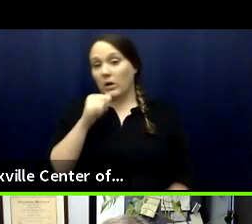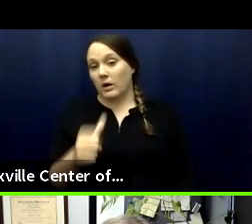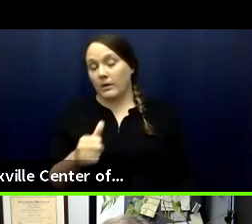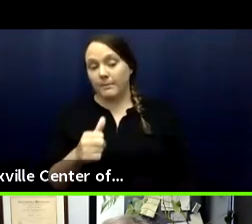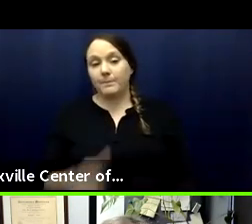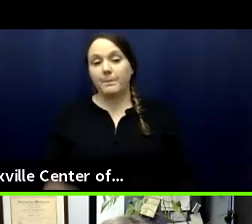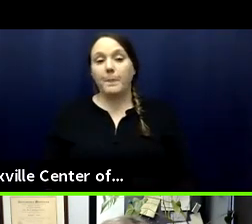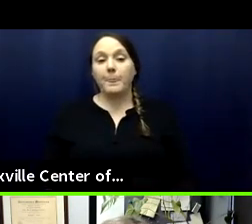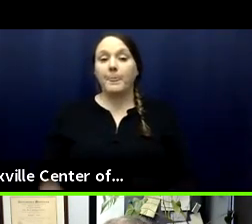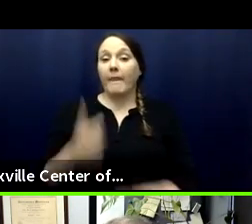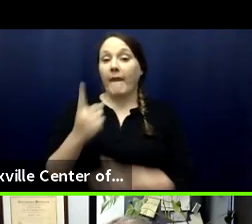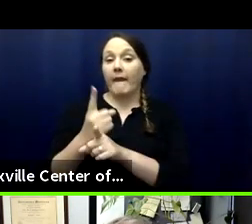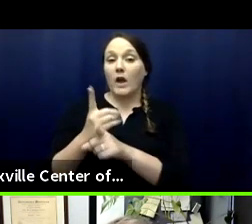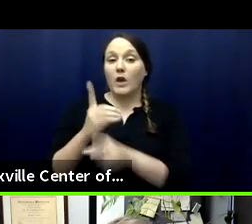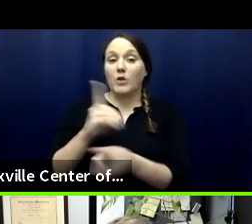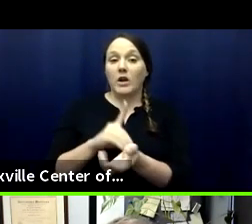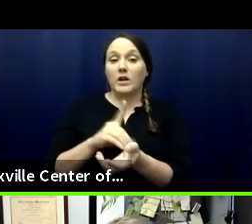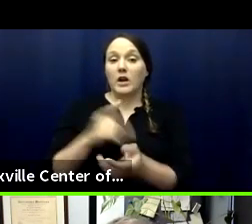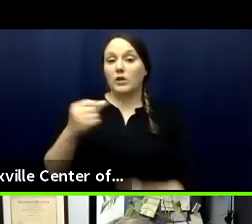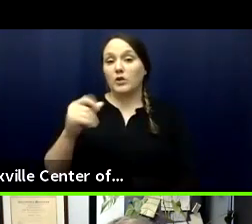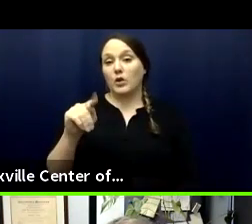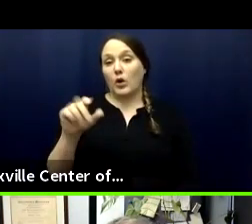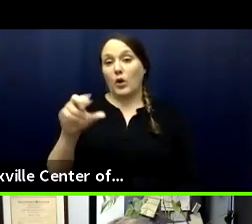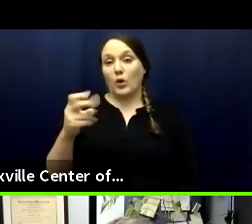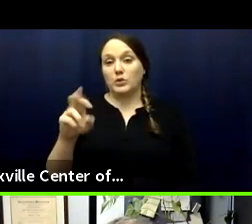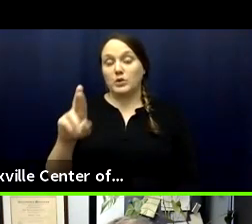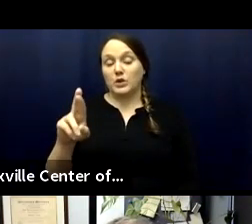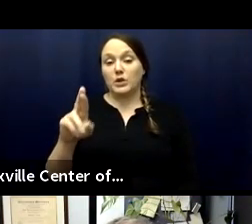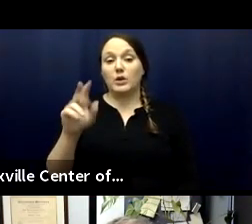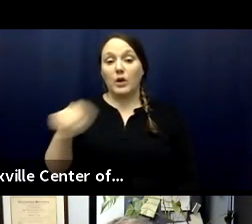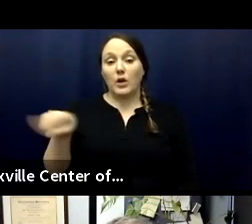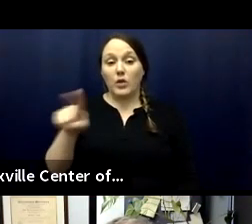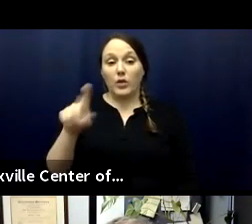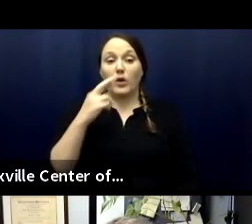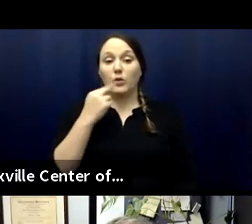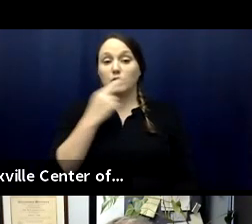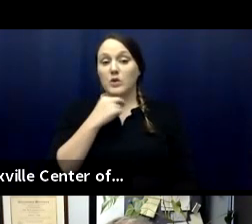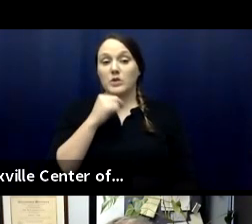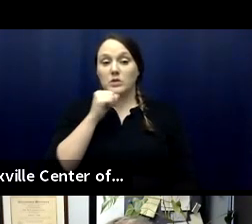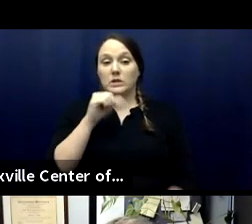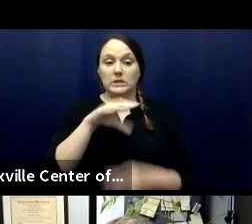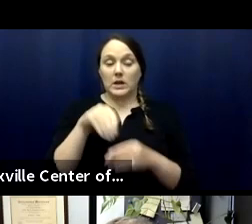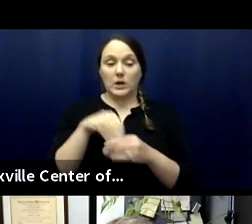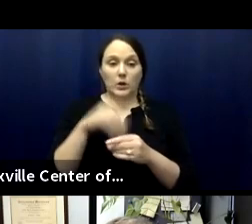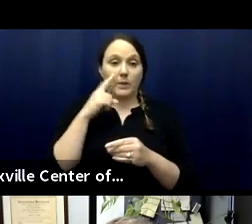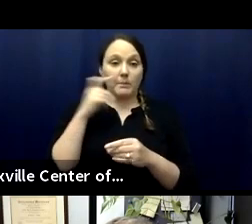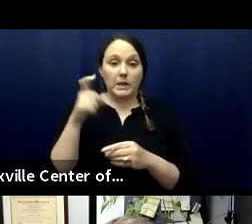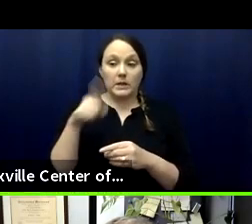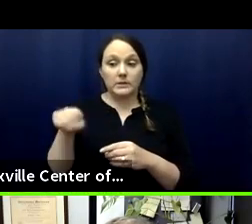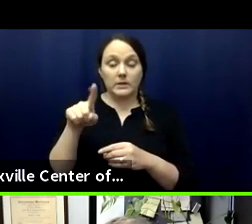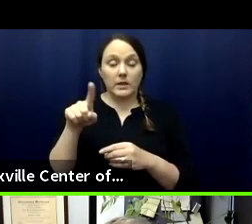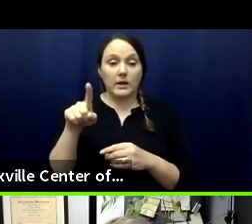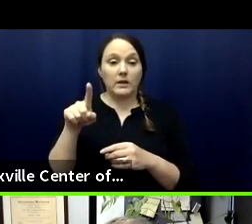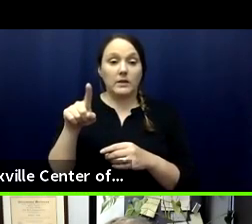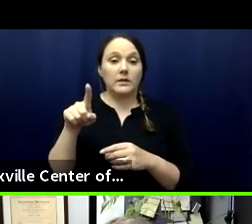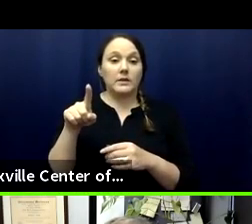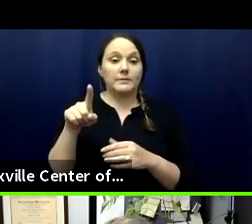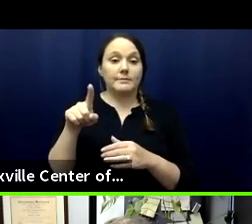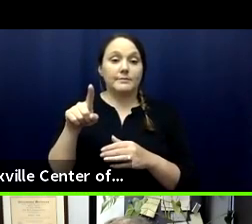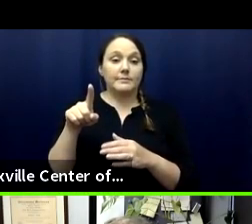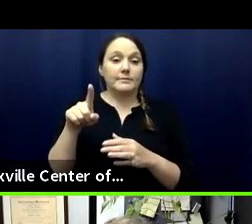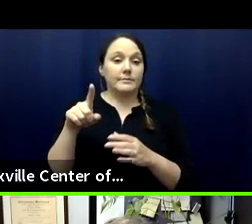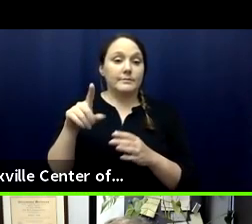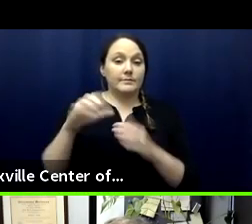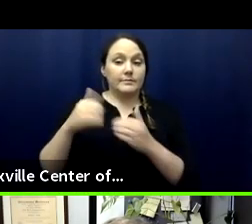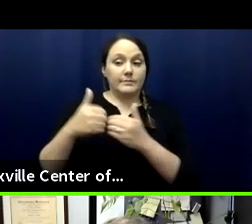Right, Dr. Gochert. I believe those restaurants are not included because they're not, they are